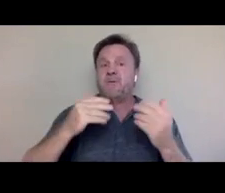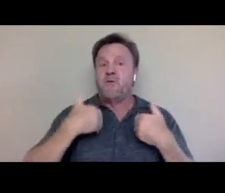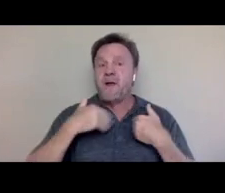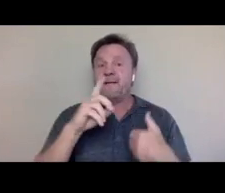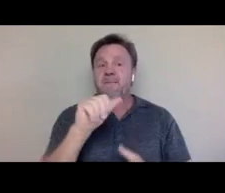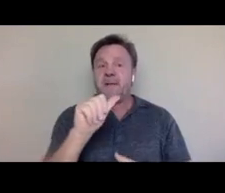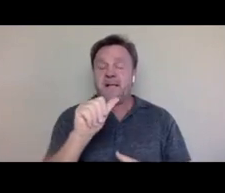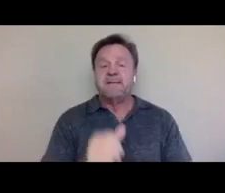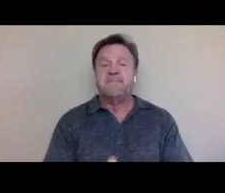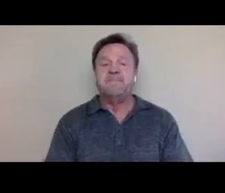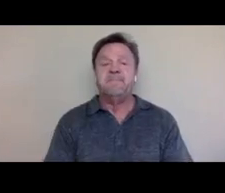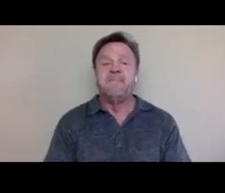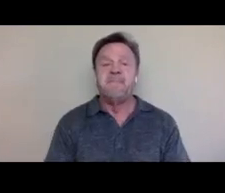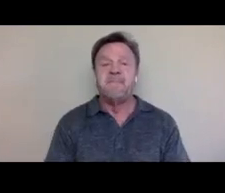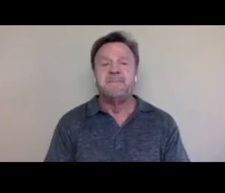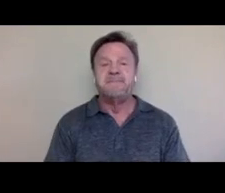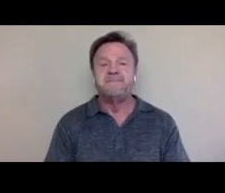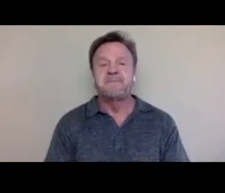disabilities. Next slide, please.